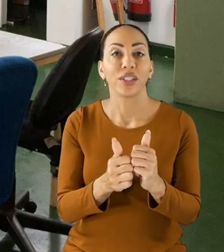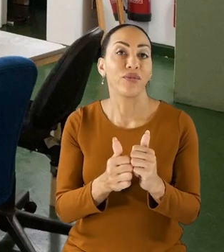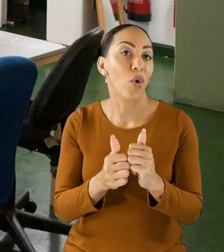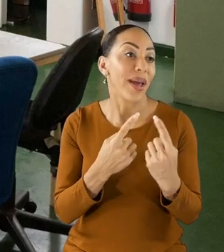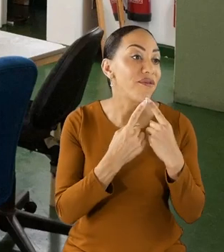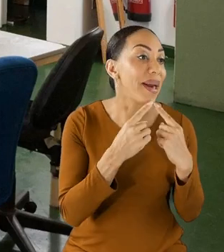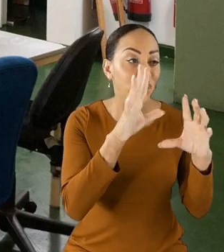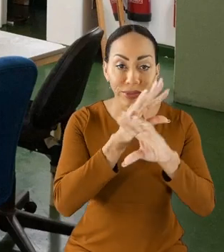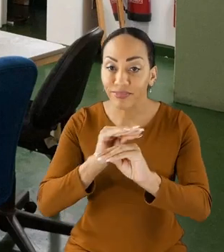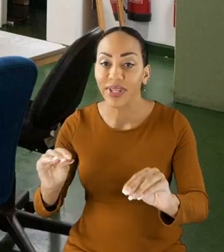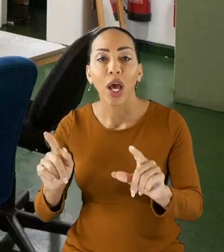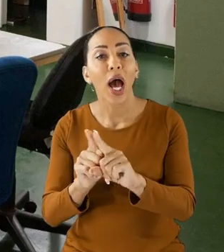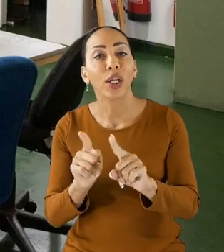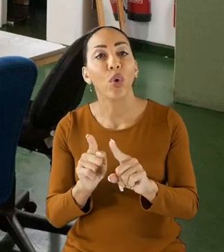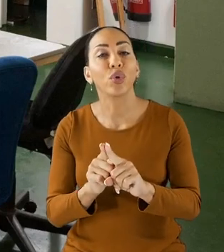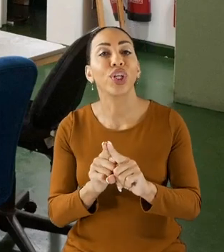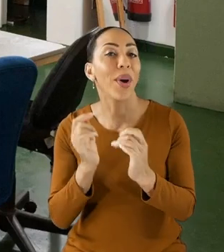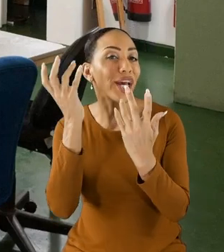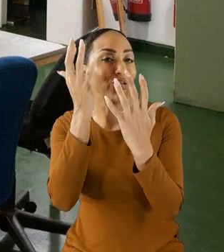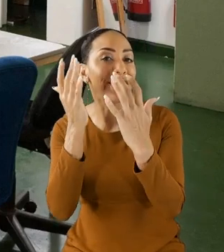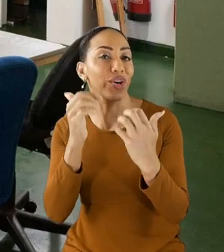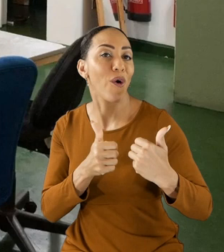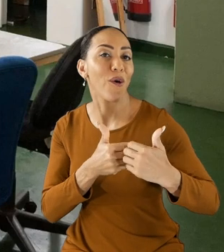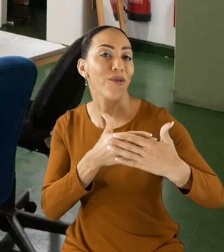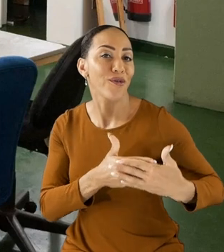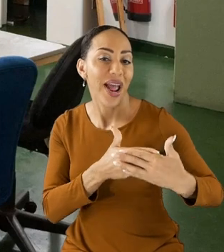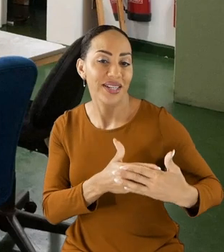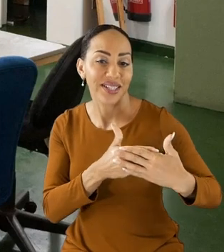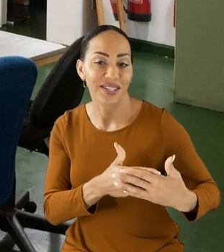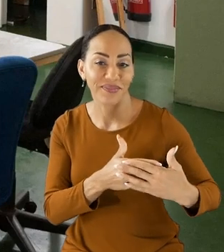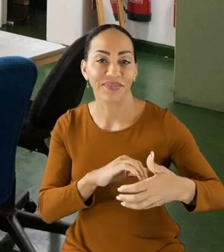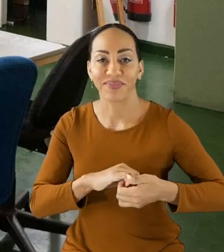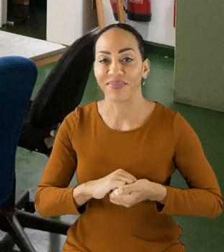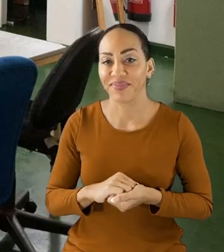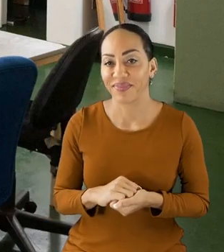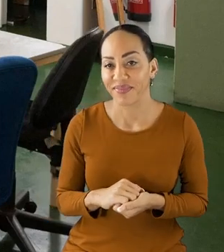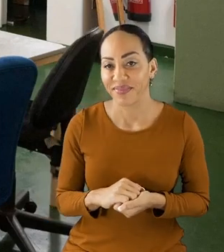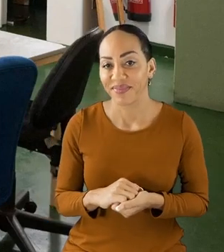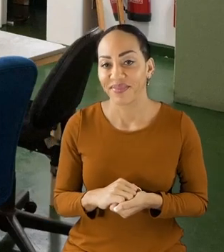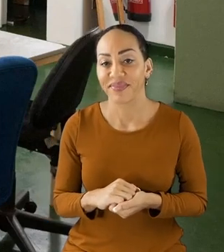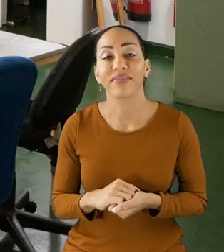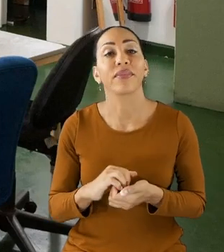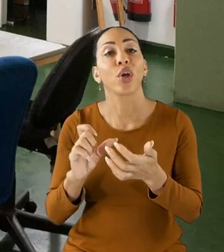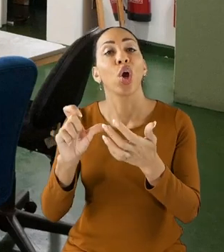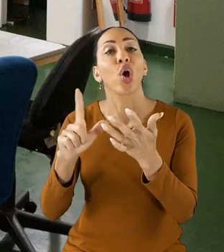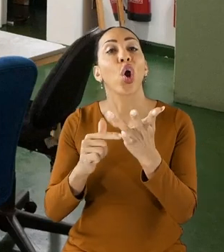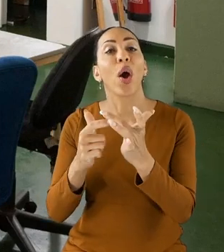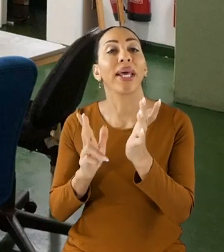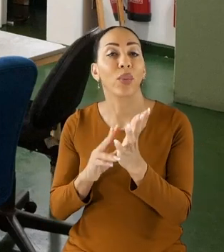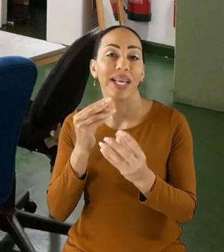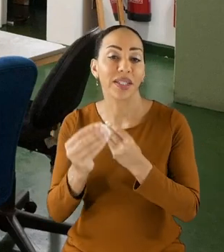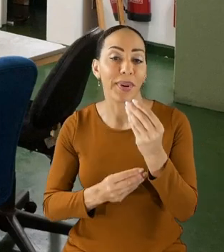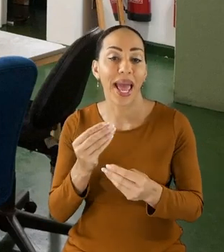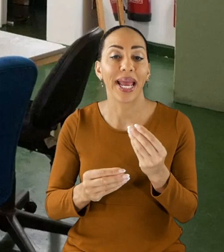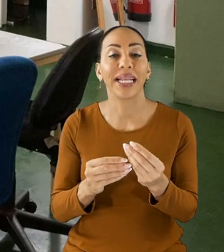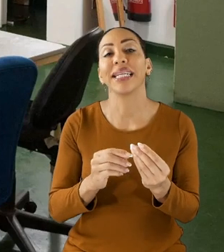a critical friend. So when Colin was going to explain why he set Disability Arts Online up